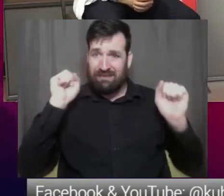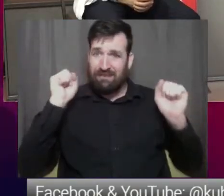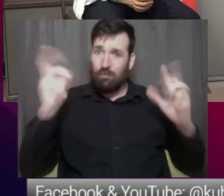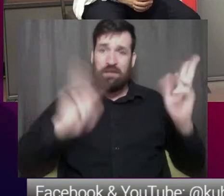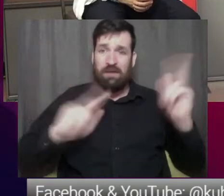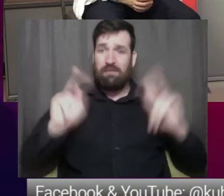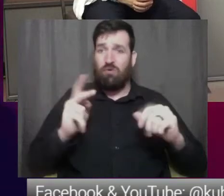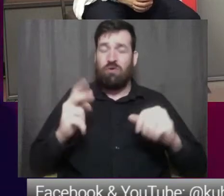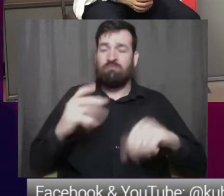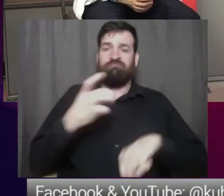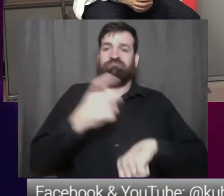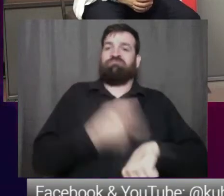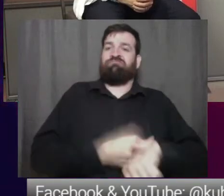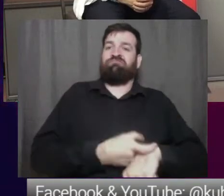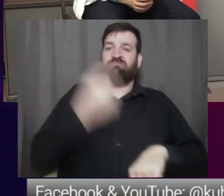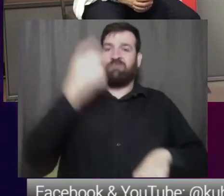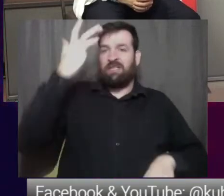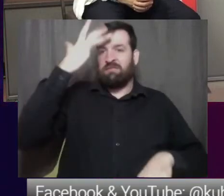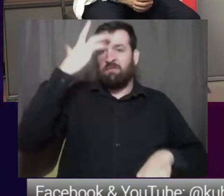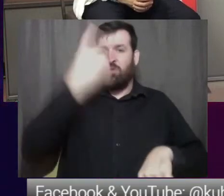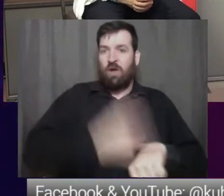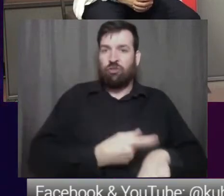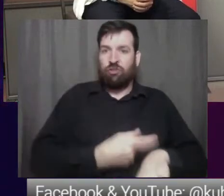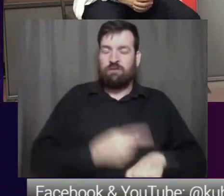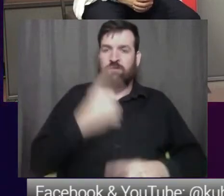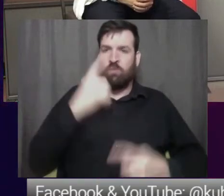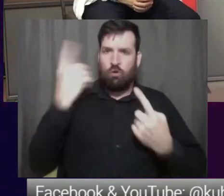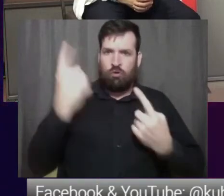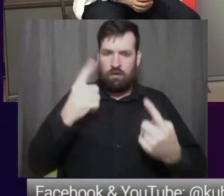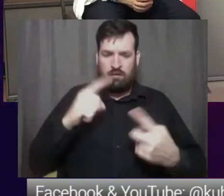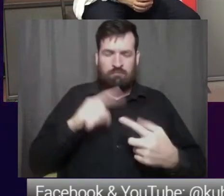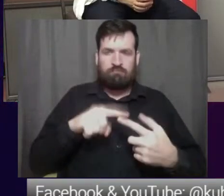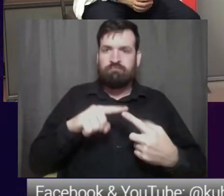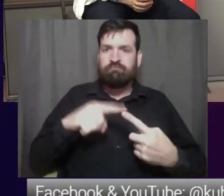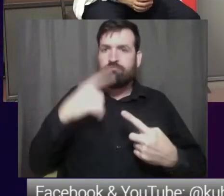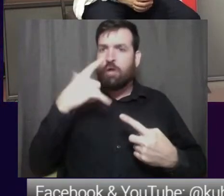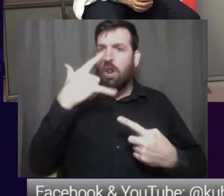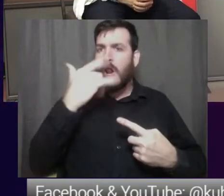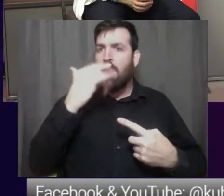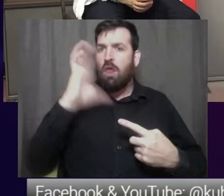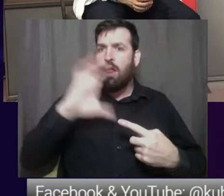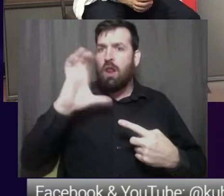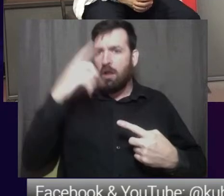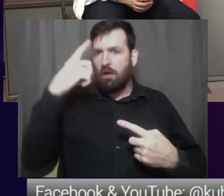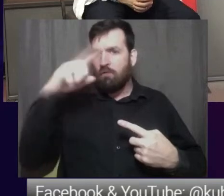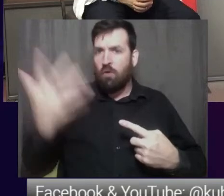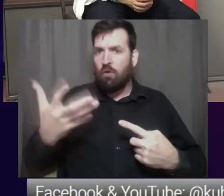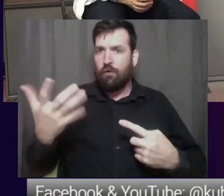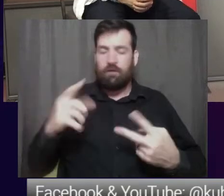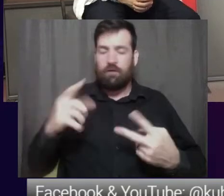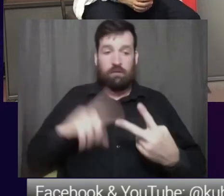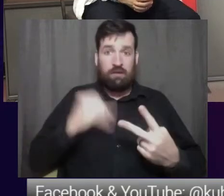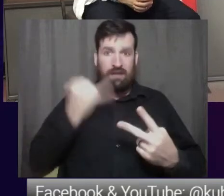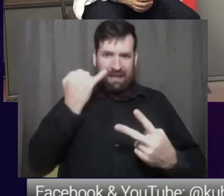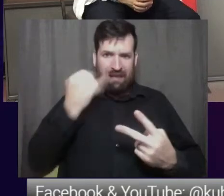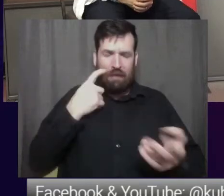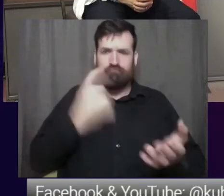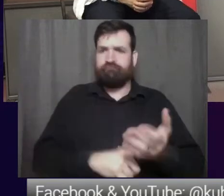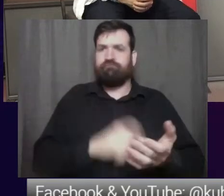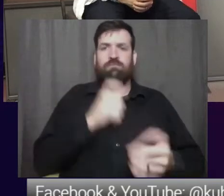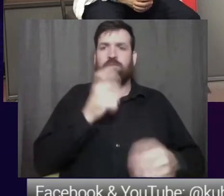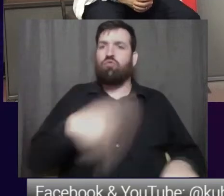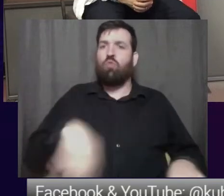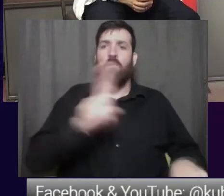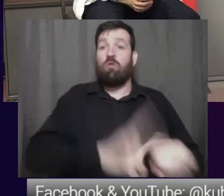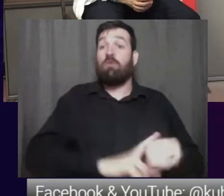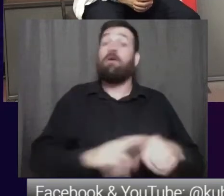now. Yes. And they're wondering, one, what do I look for? Two, what do I do if I see something out of the ordinary? So I guess I'll start with